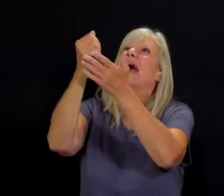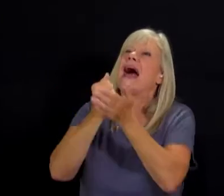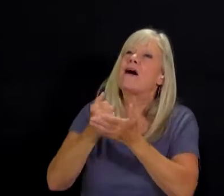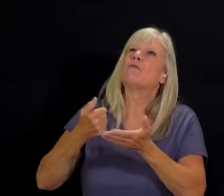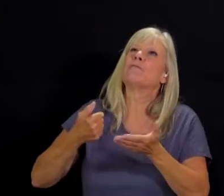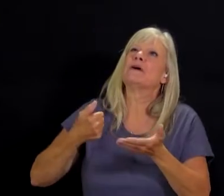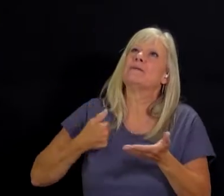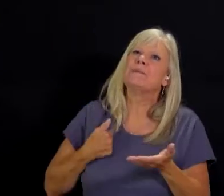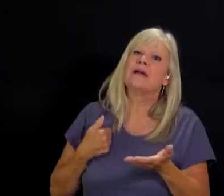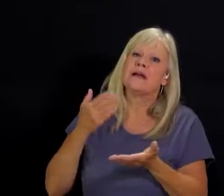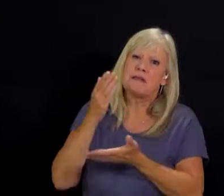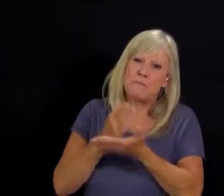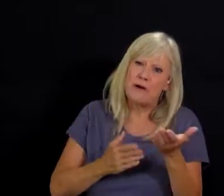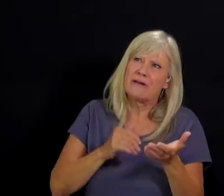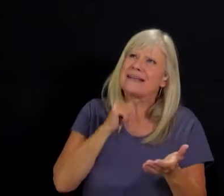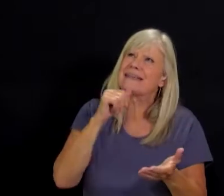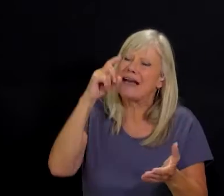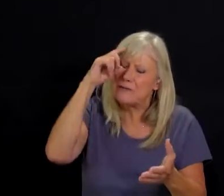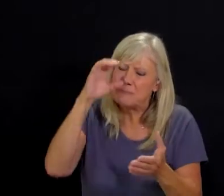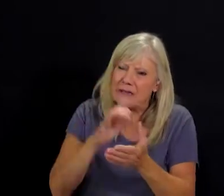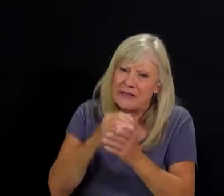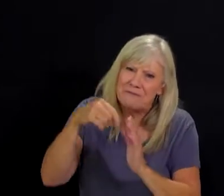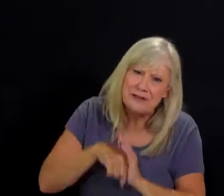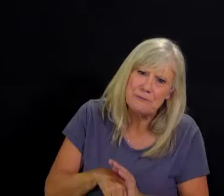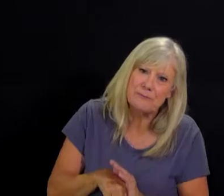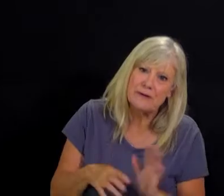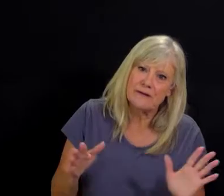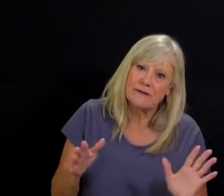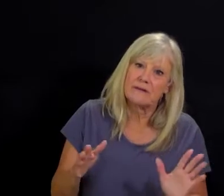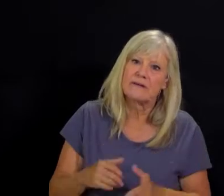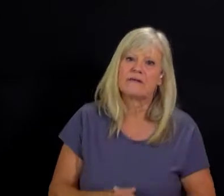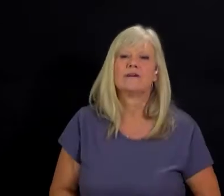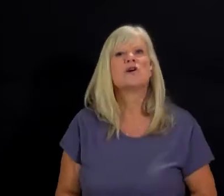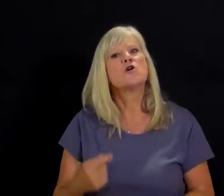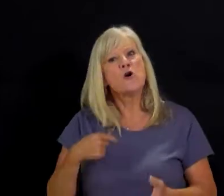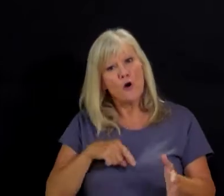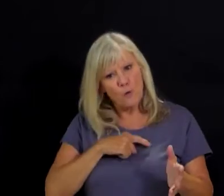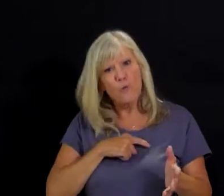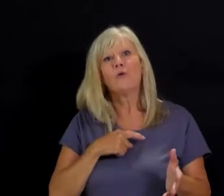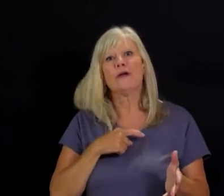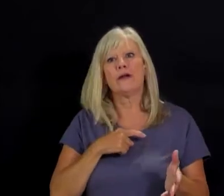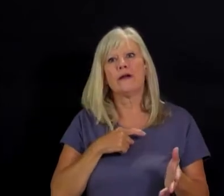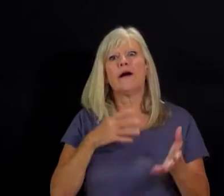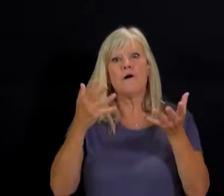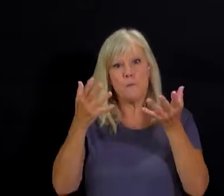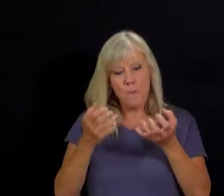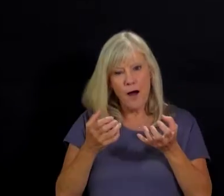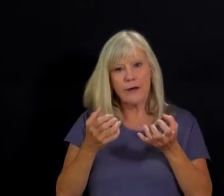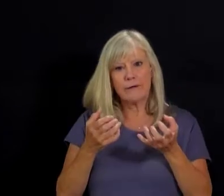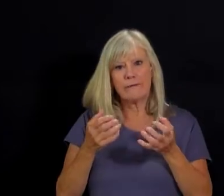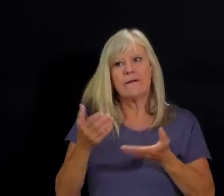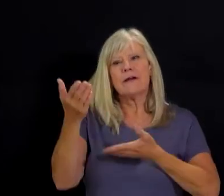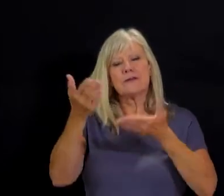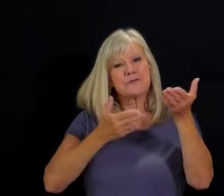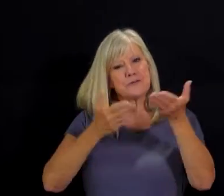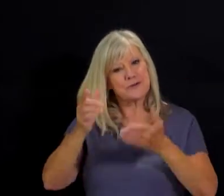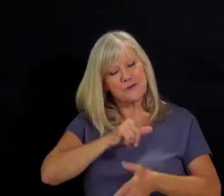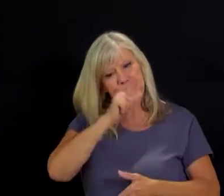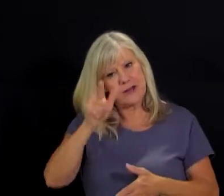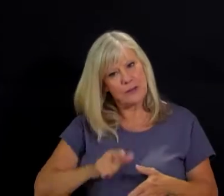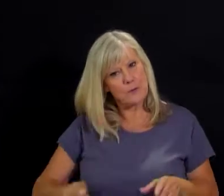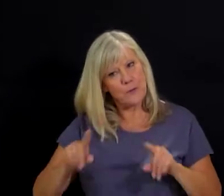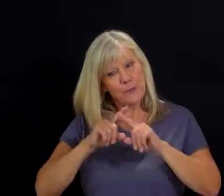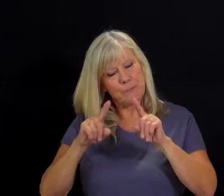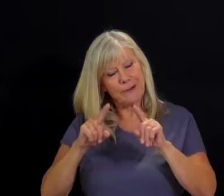my unbelief. We and our household want to serve the Lord, but we often serve